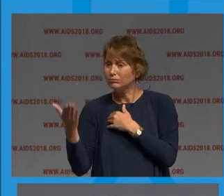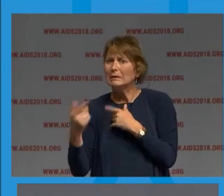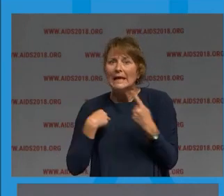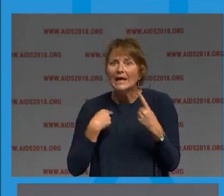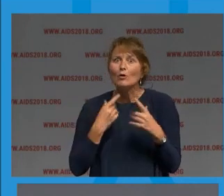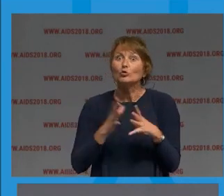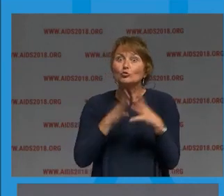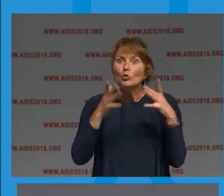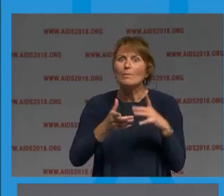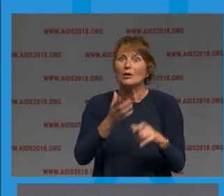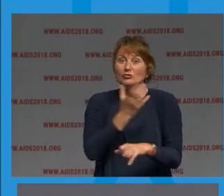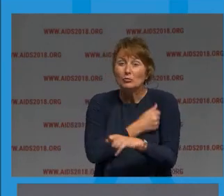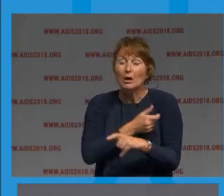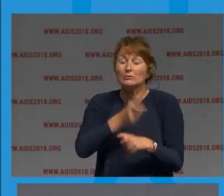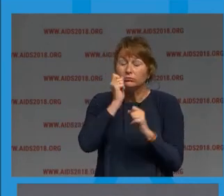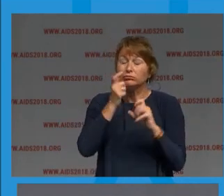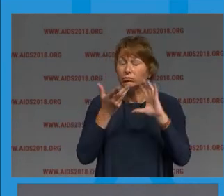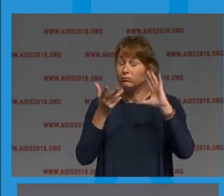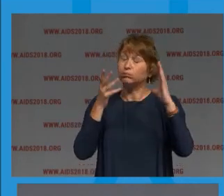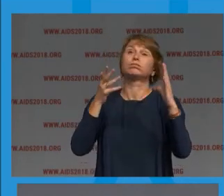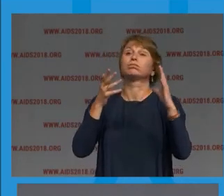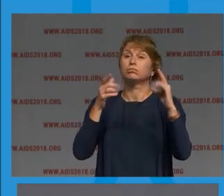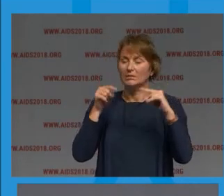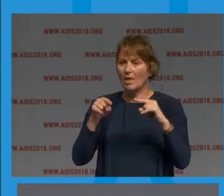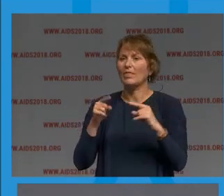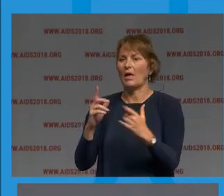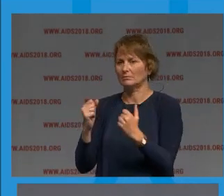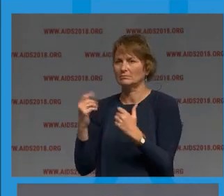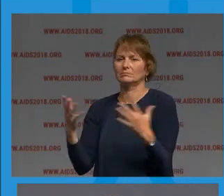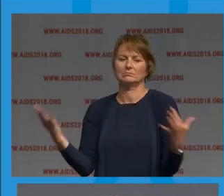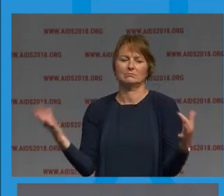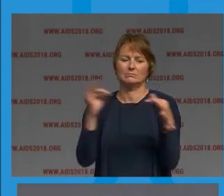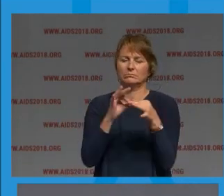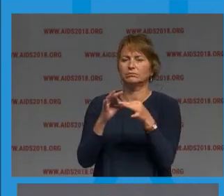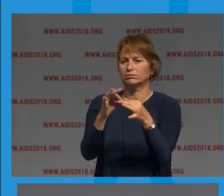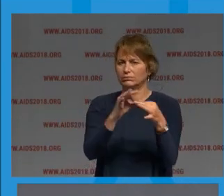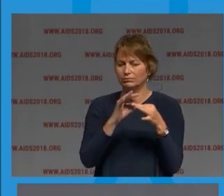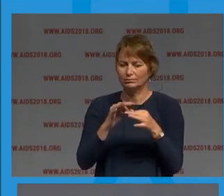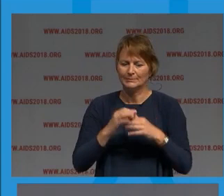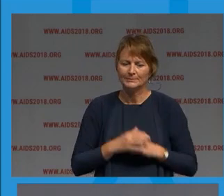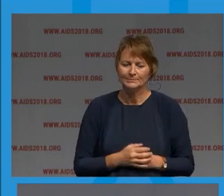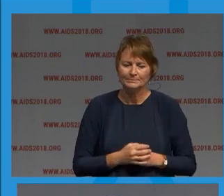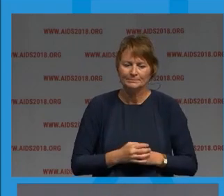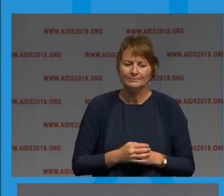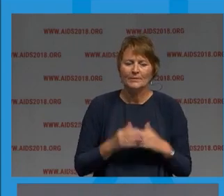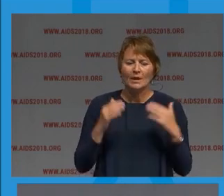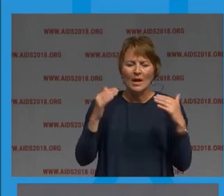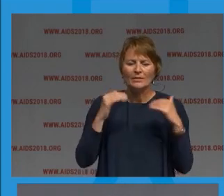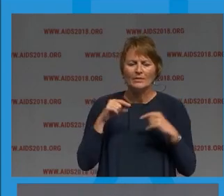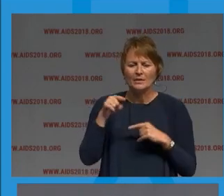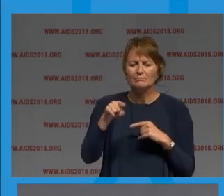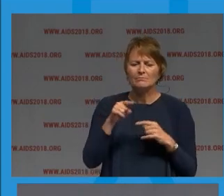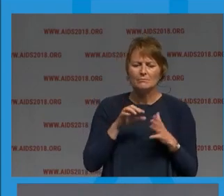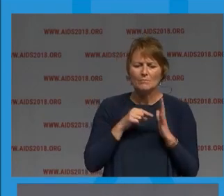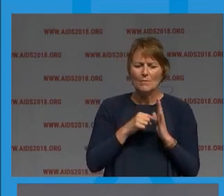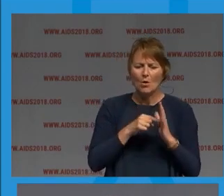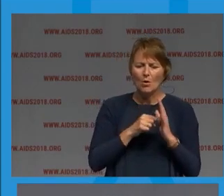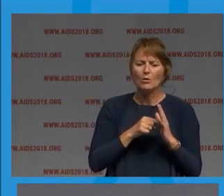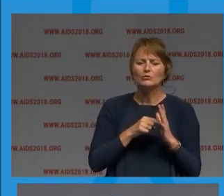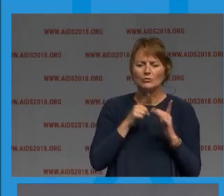overdose. Train service providers, including ambulance staff, in particular, how to communicate with the